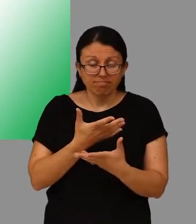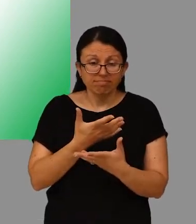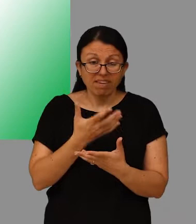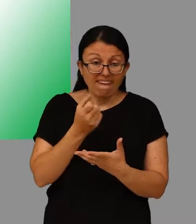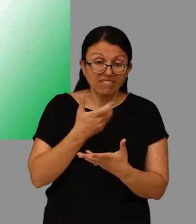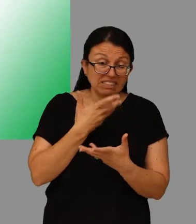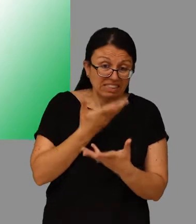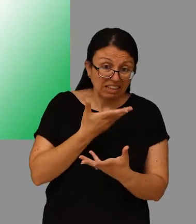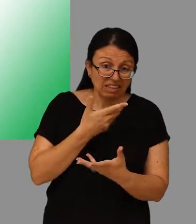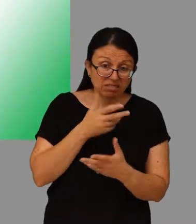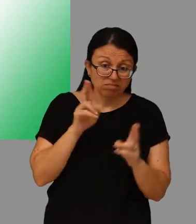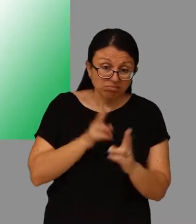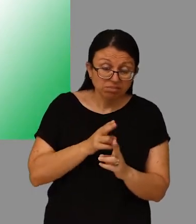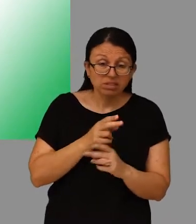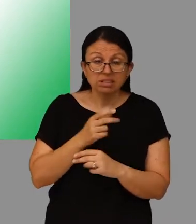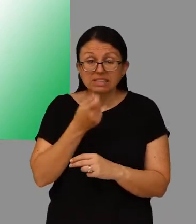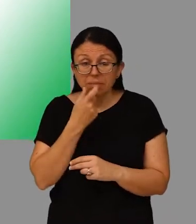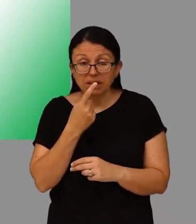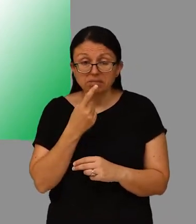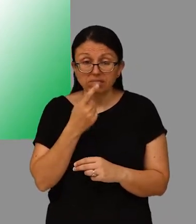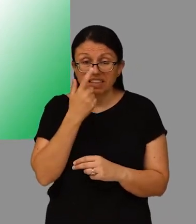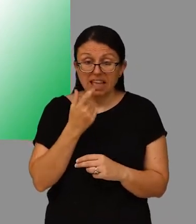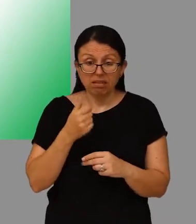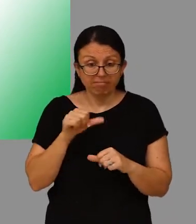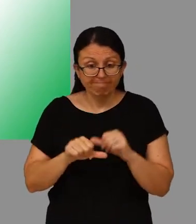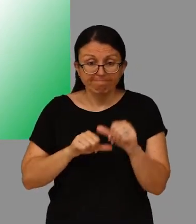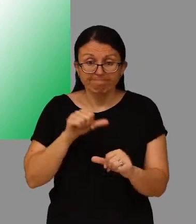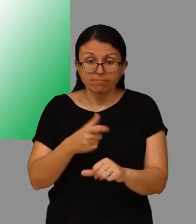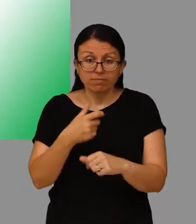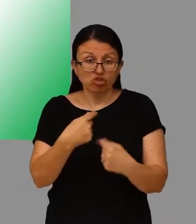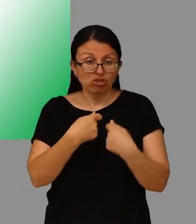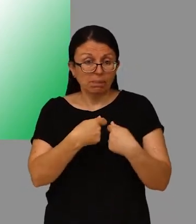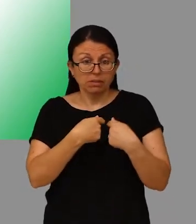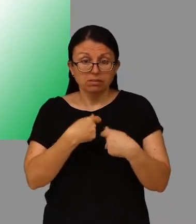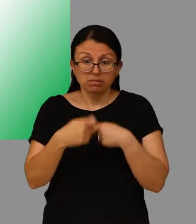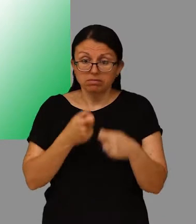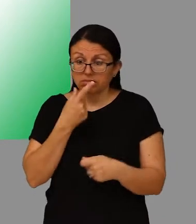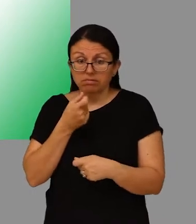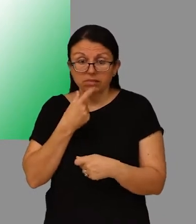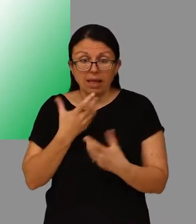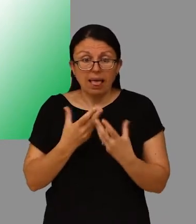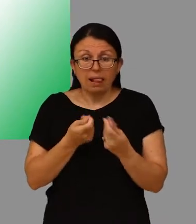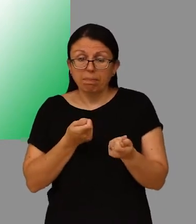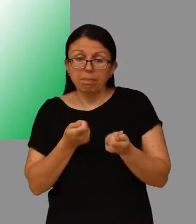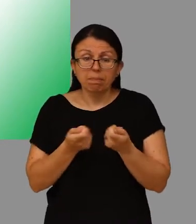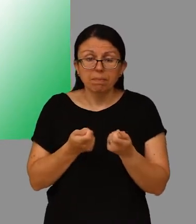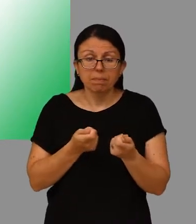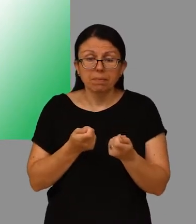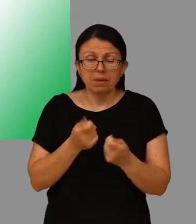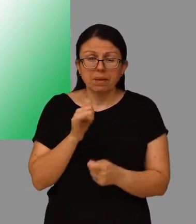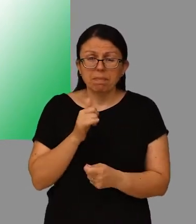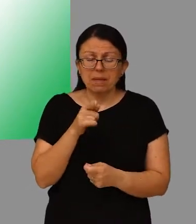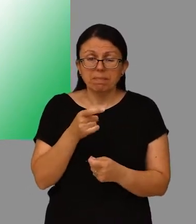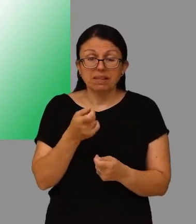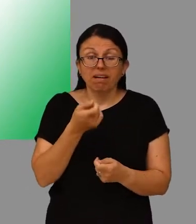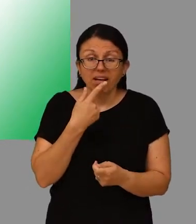are anti-sickness tablets which you take alongside your treatments, and these can be very effective. If you find the one